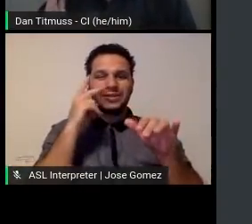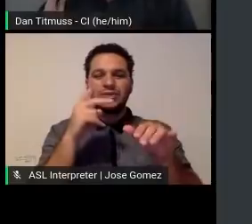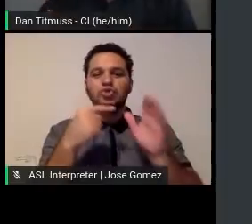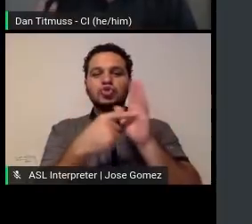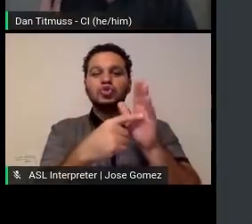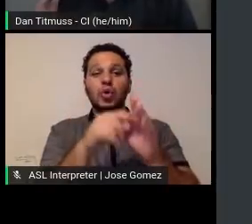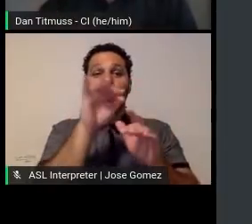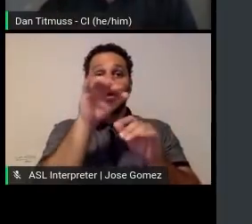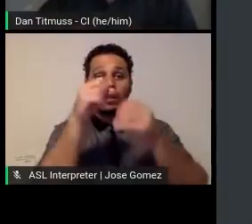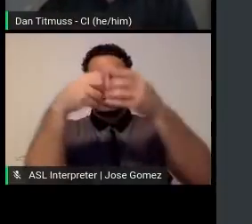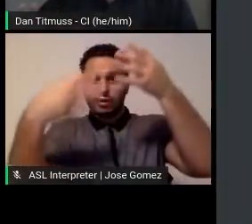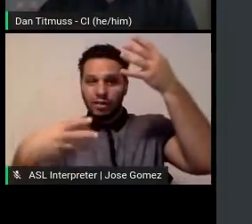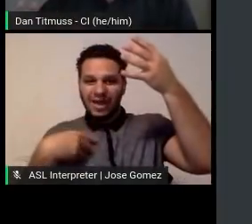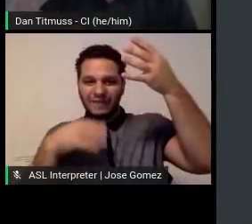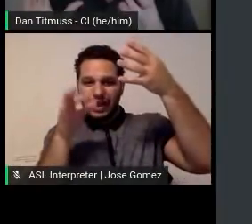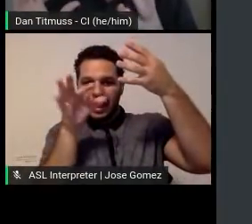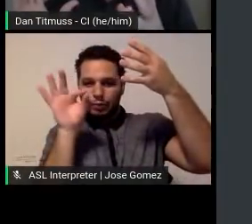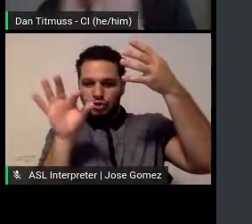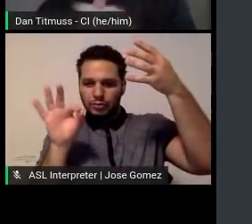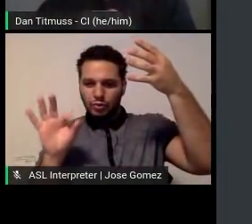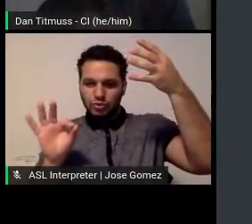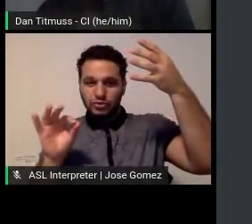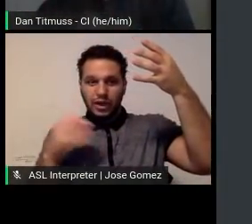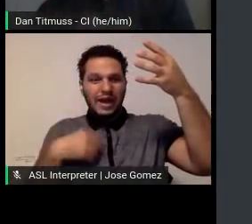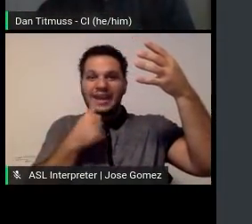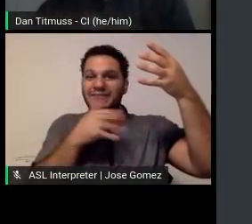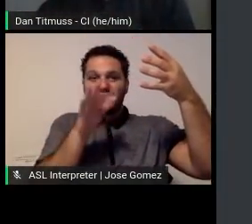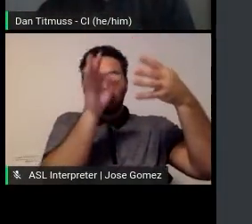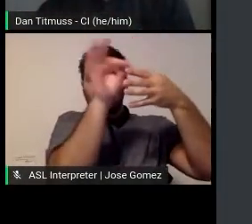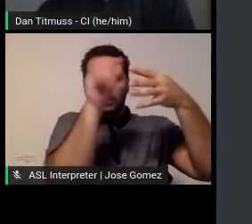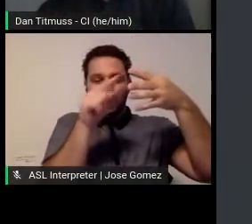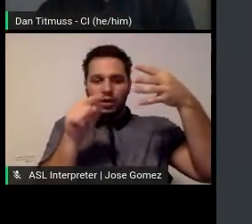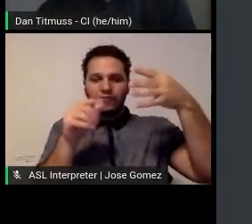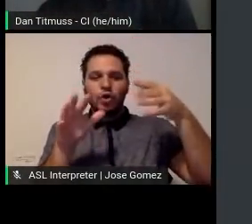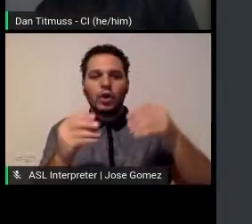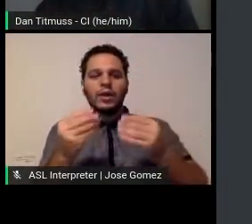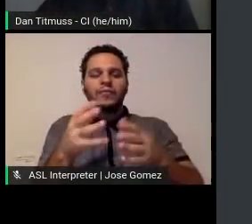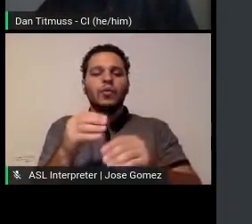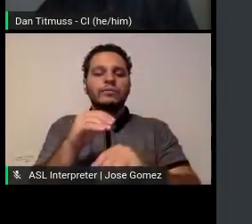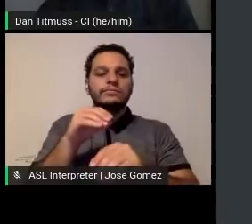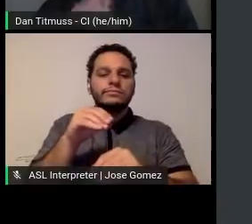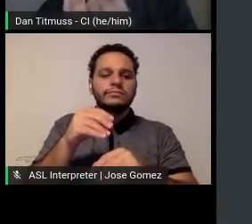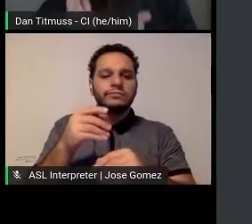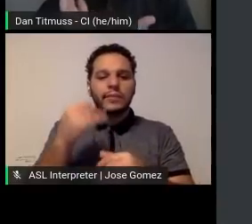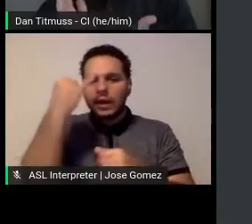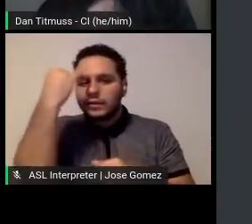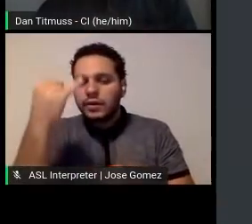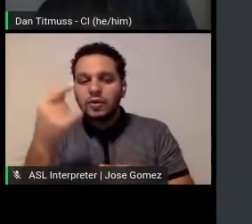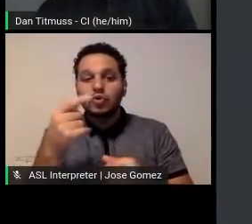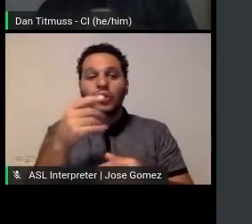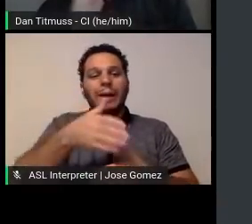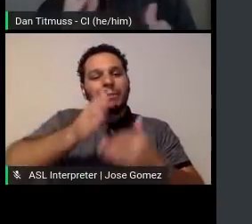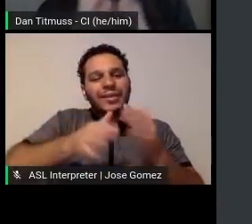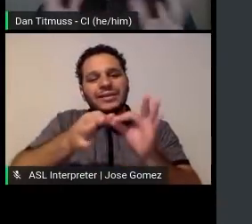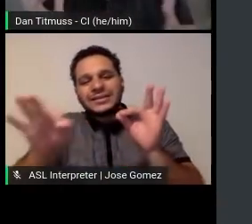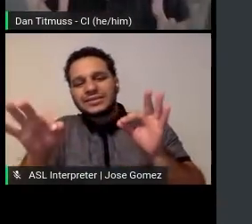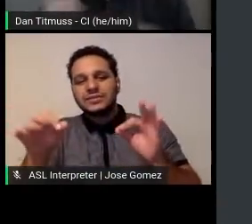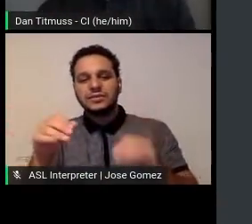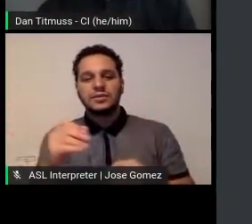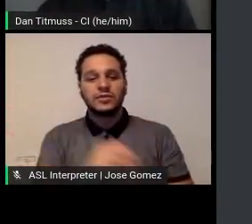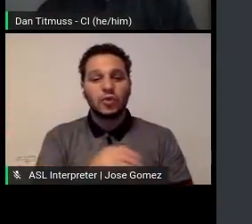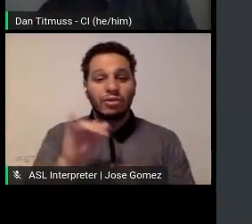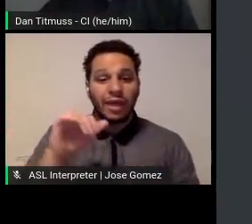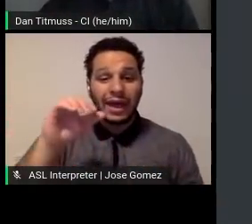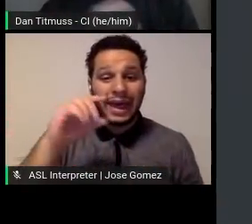of that autocomplete box right on top of the search engine. Where it's completing the terms for can cats